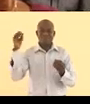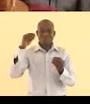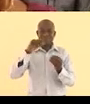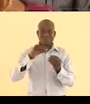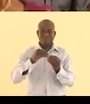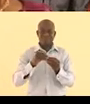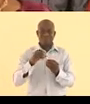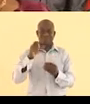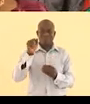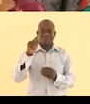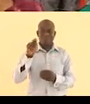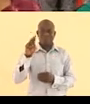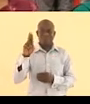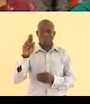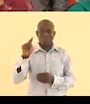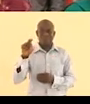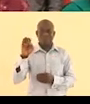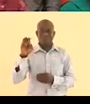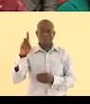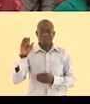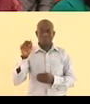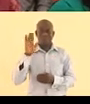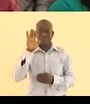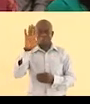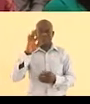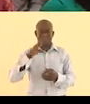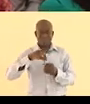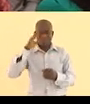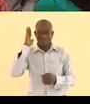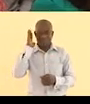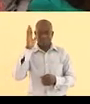the more stunted your spirit will be.